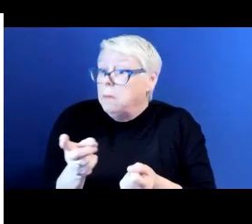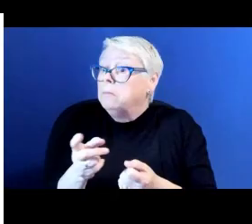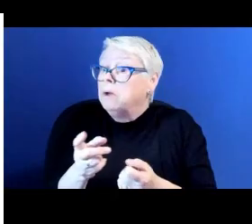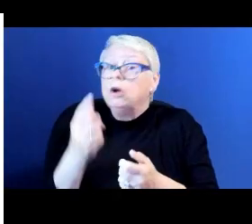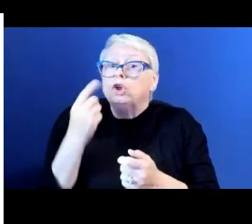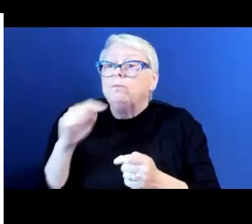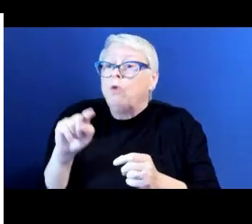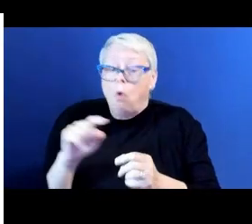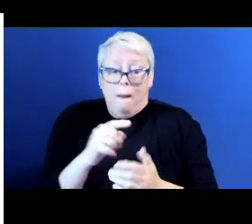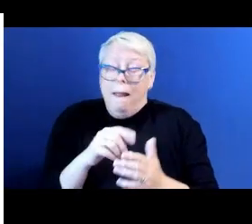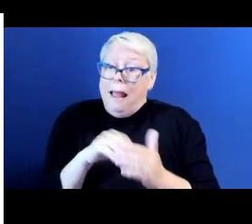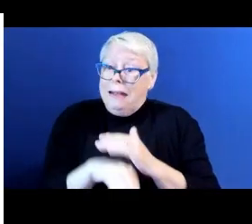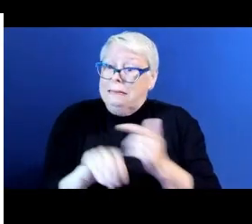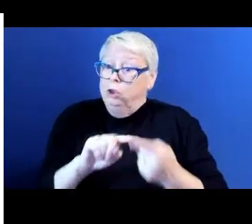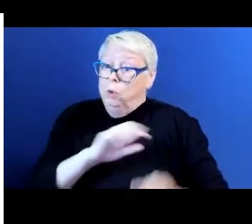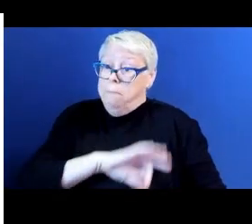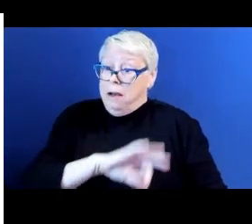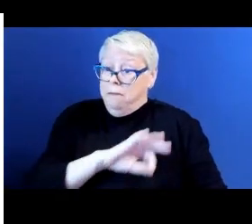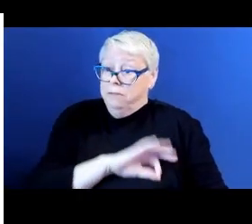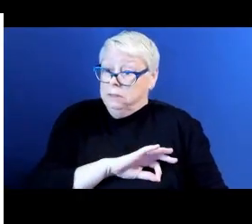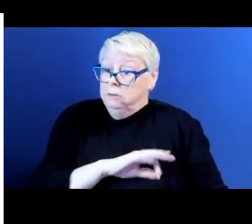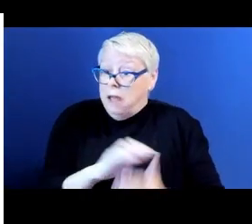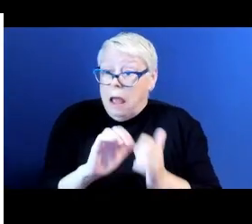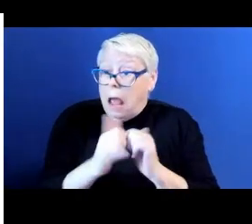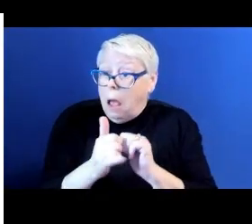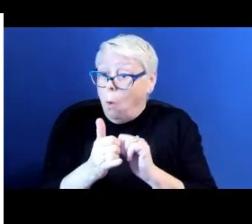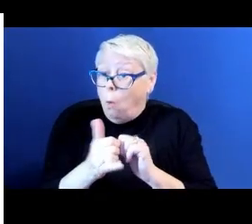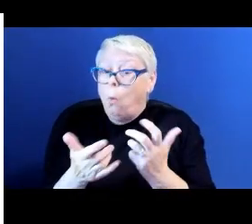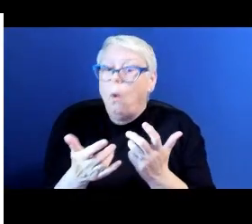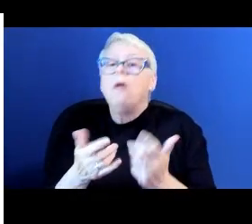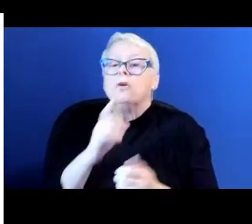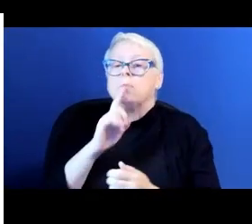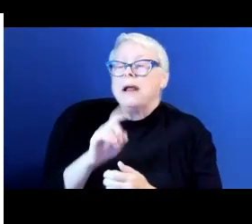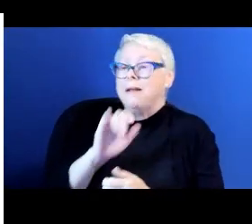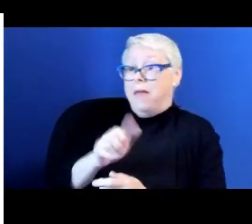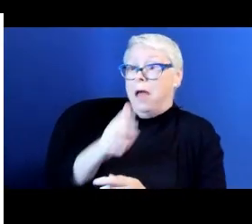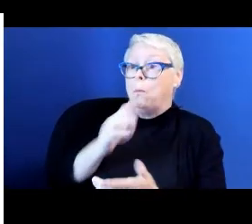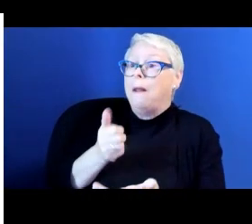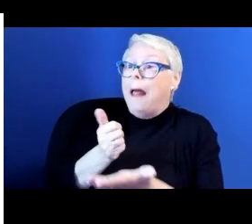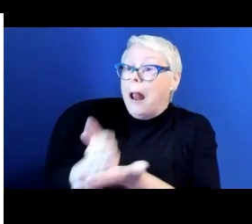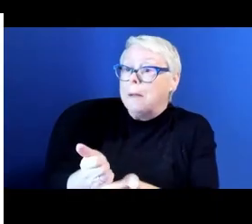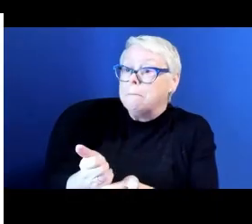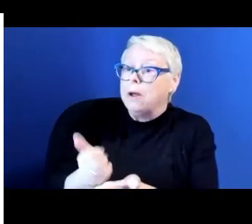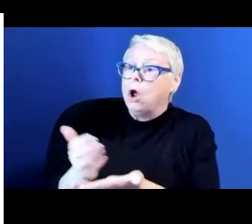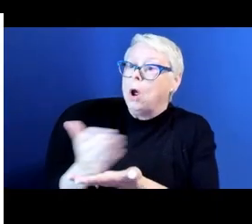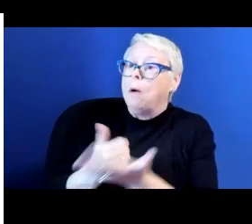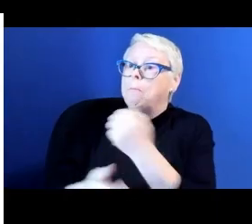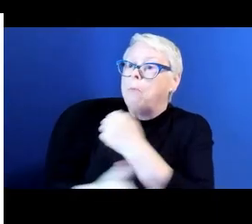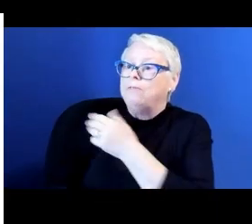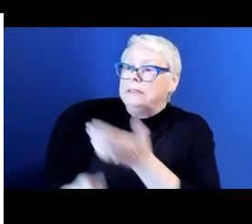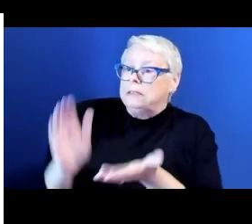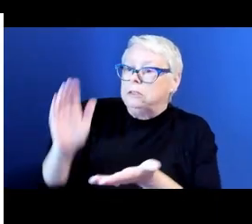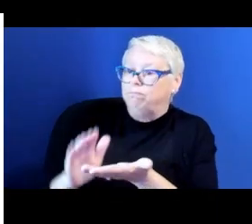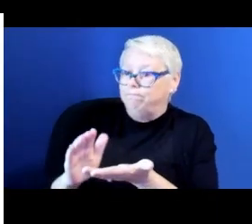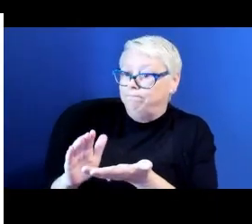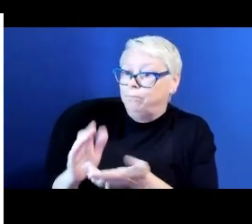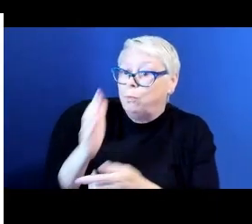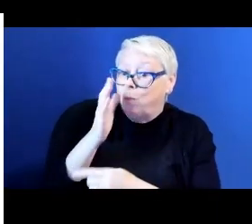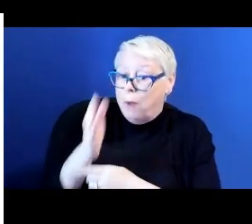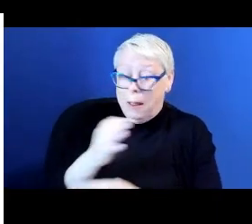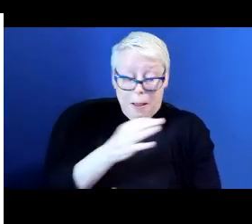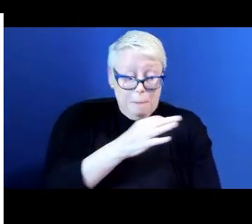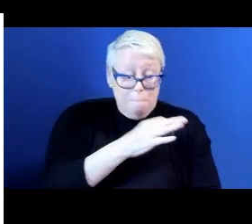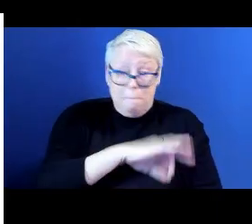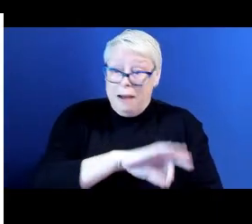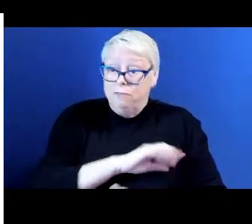to benefits is a vital part of poverty reduction. By integrating access to benefits into existing